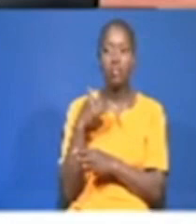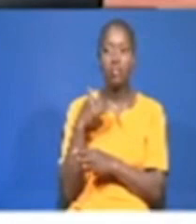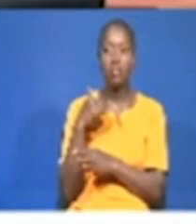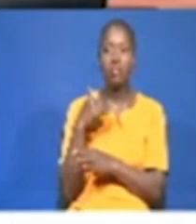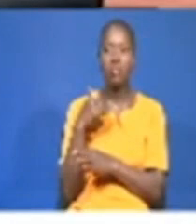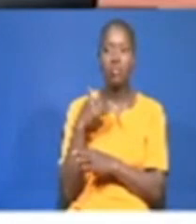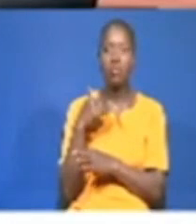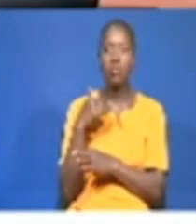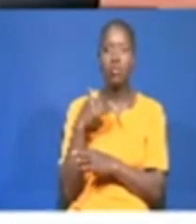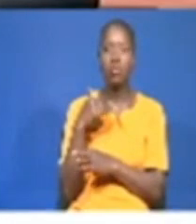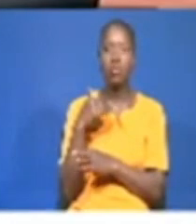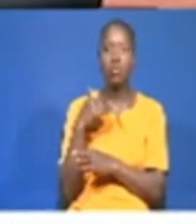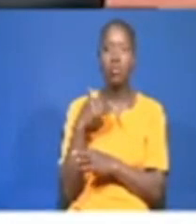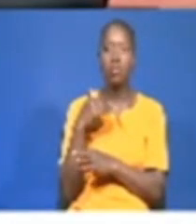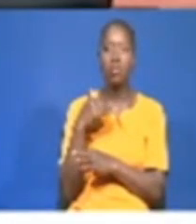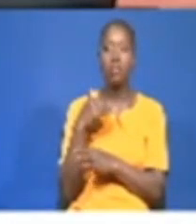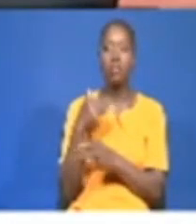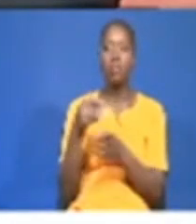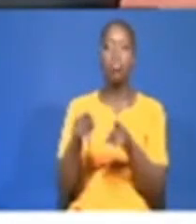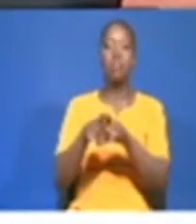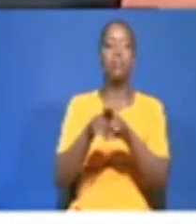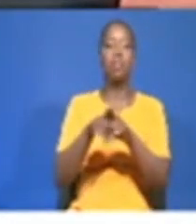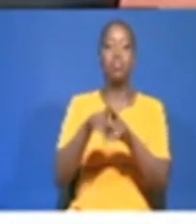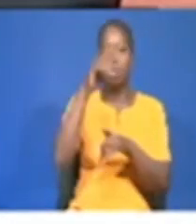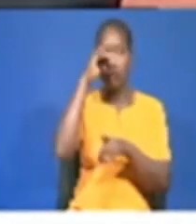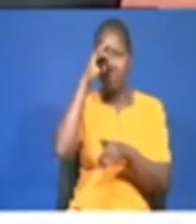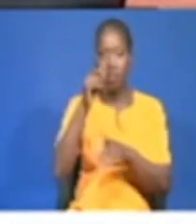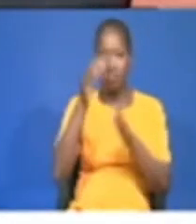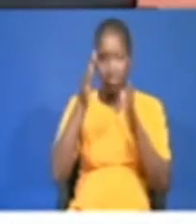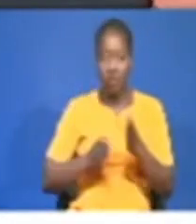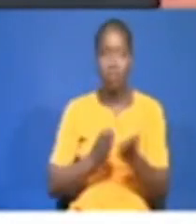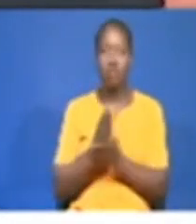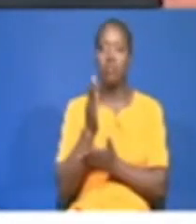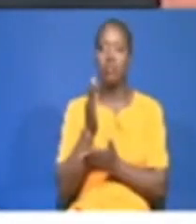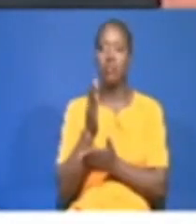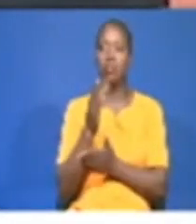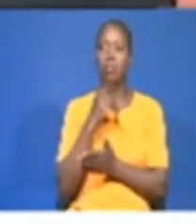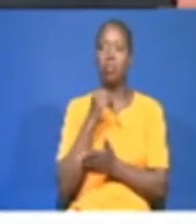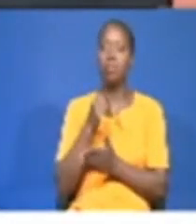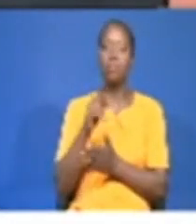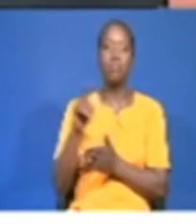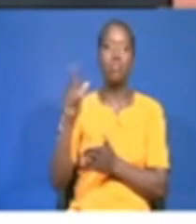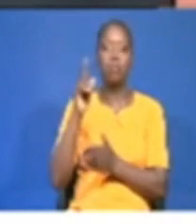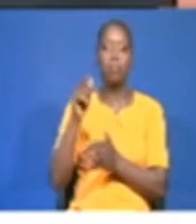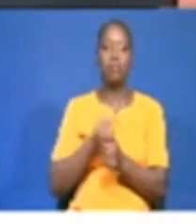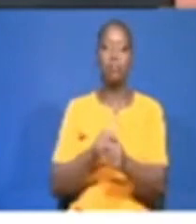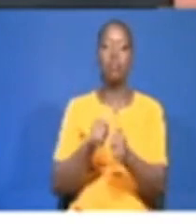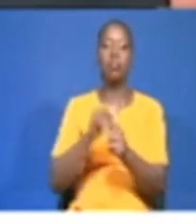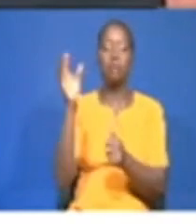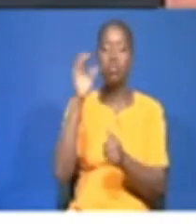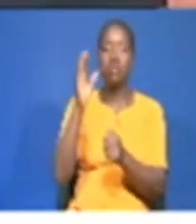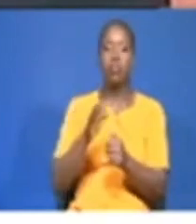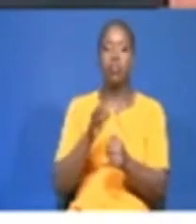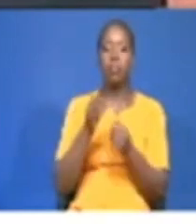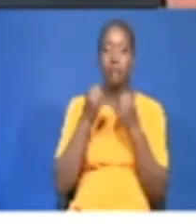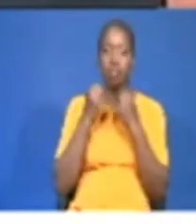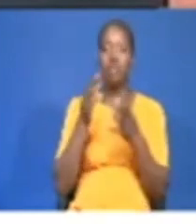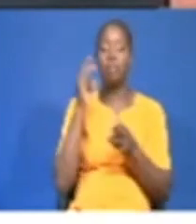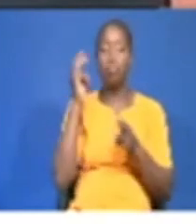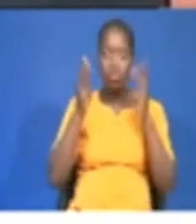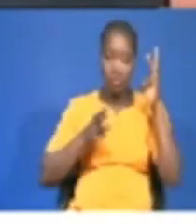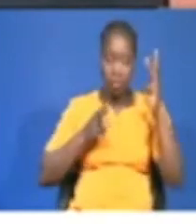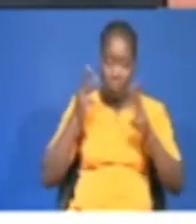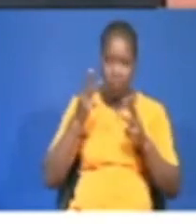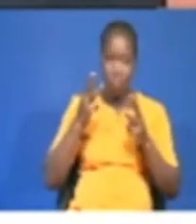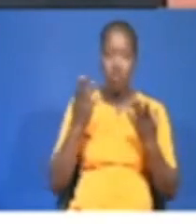is matched with the respect for human rights. So law-abiding citizens don't have anything to fear. There will be no